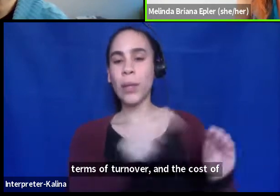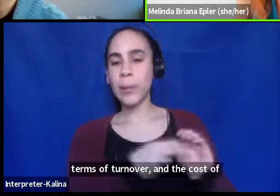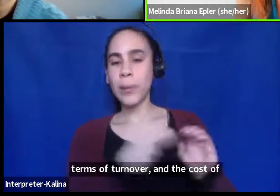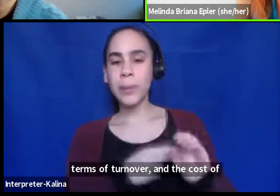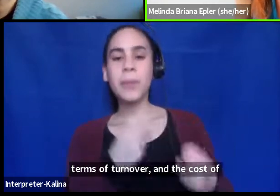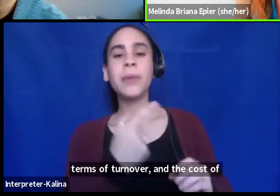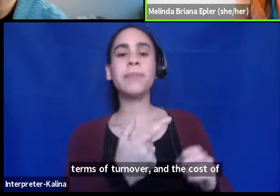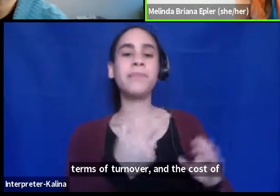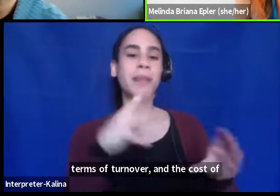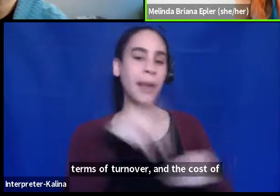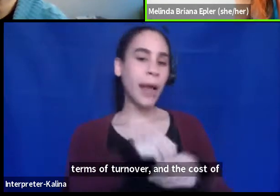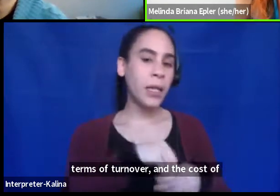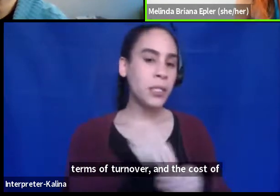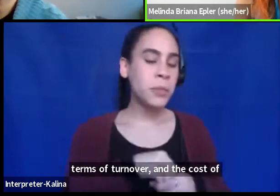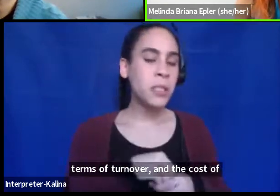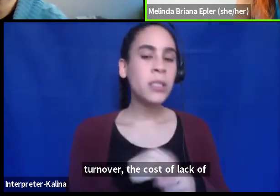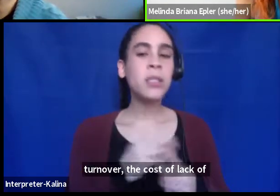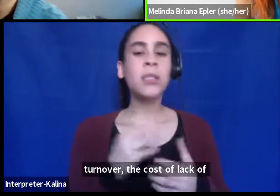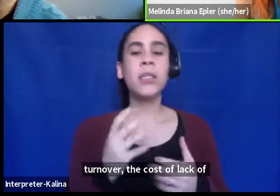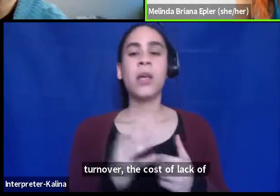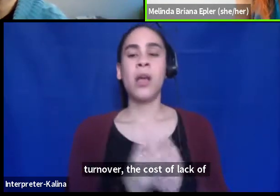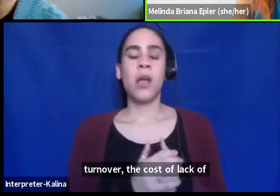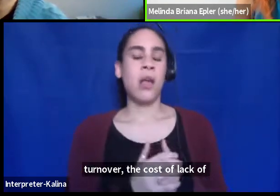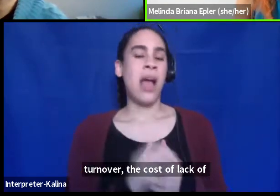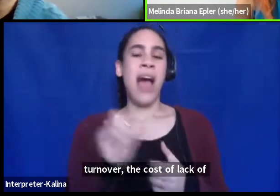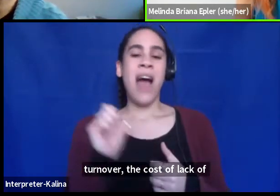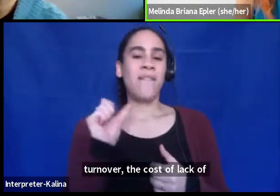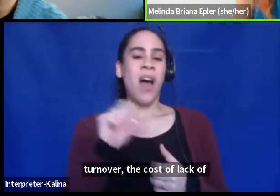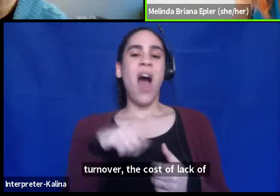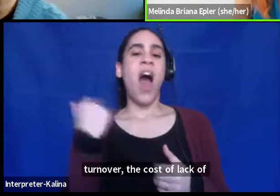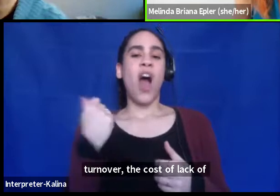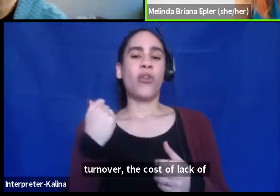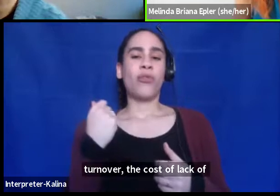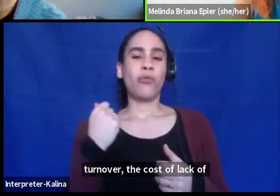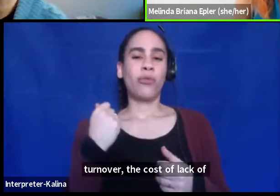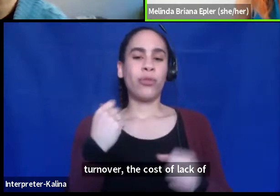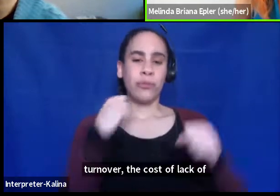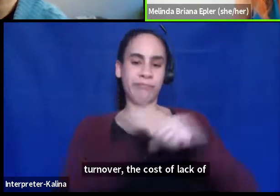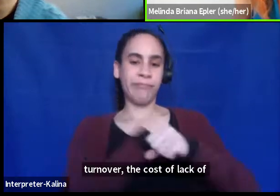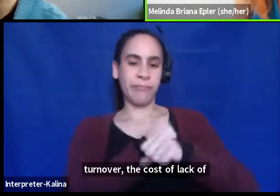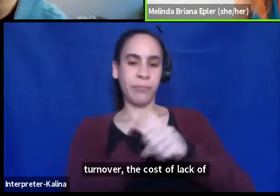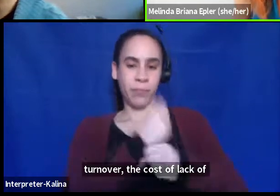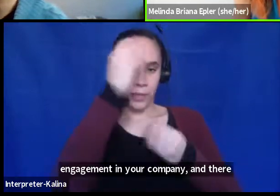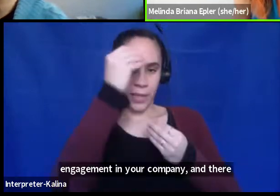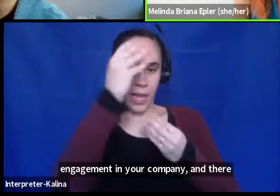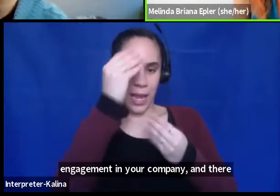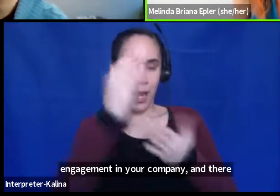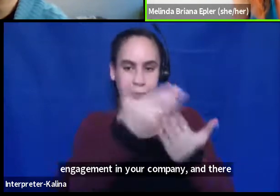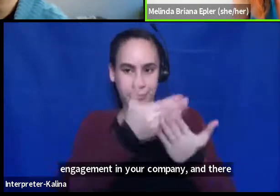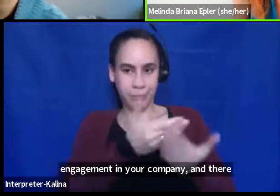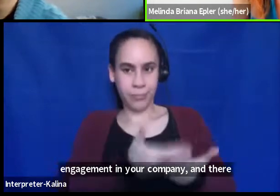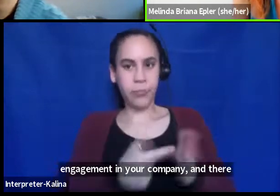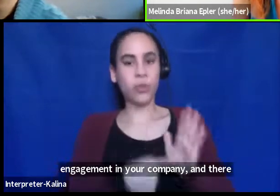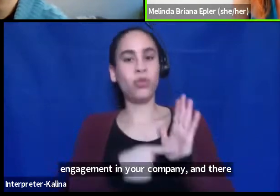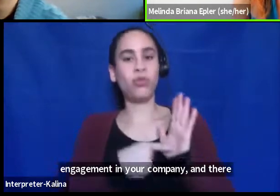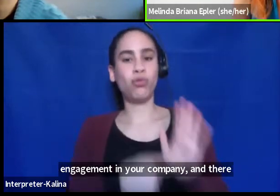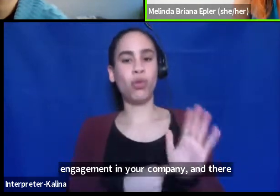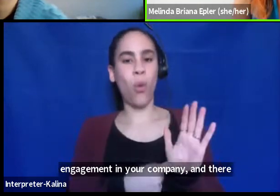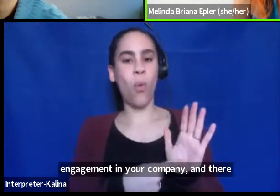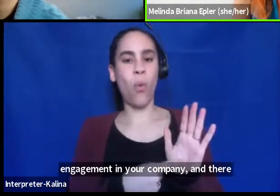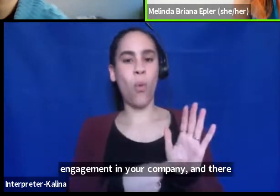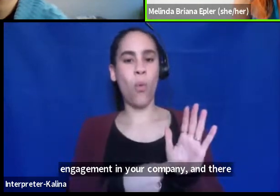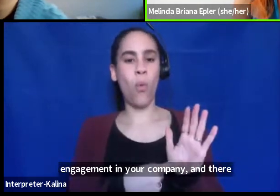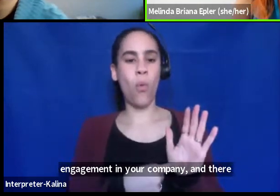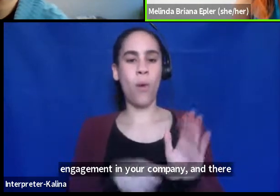company. Yeah, there are other metrics, other data that could really like help show the